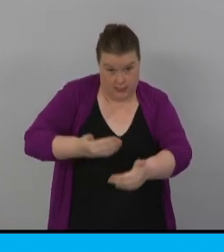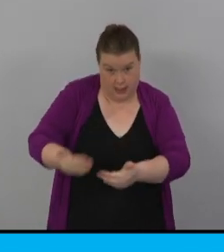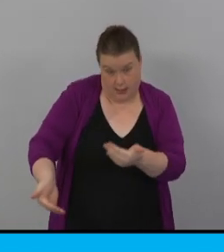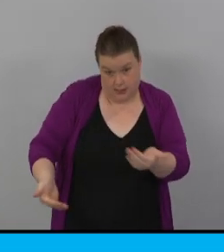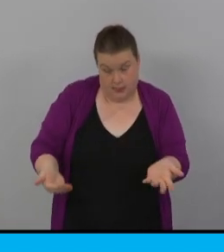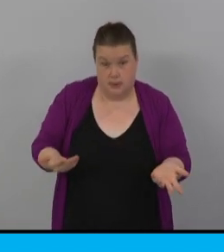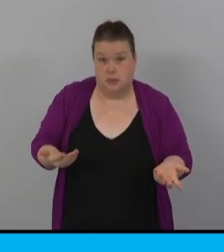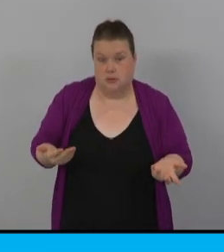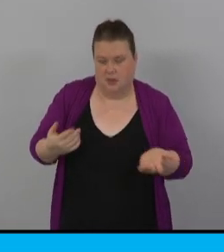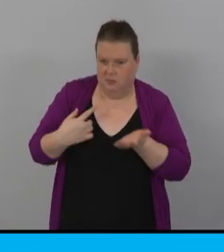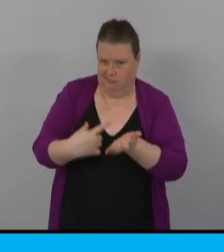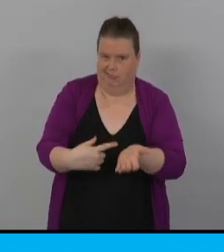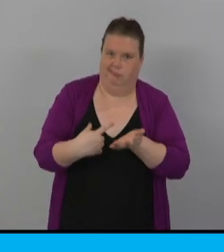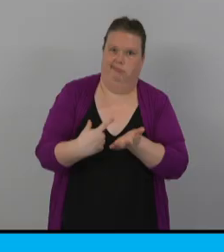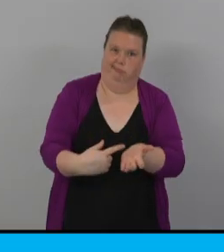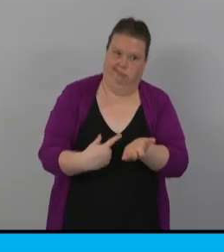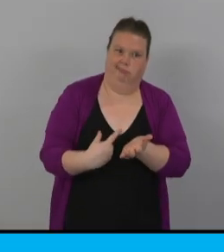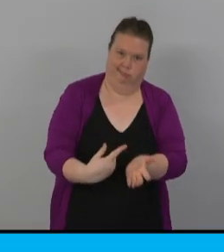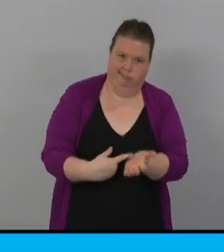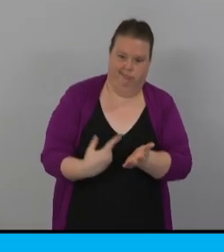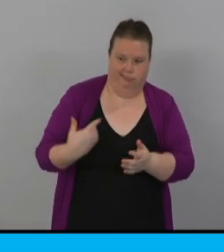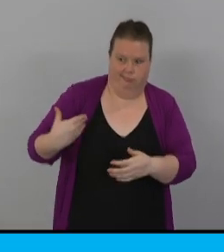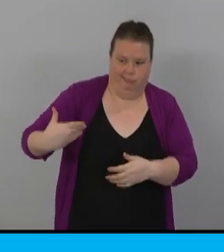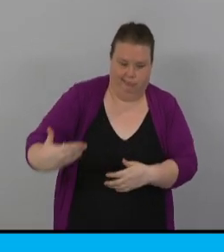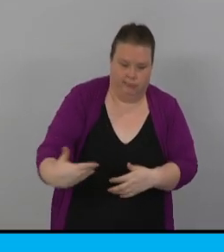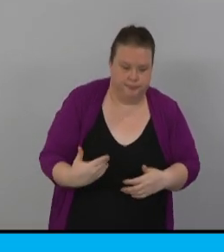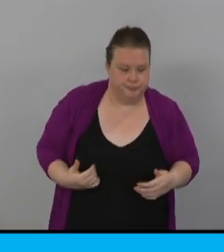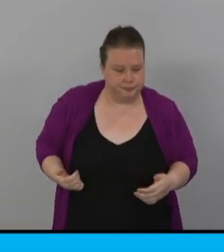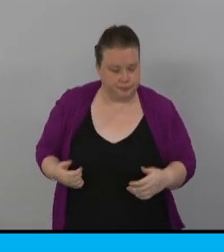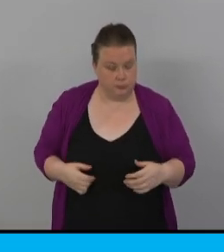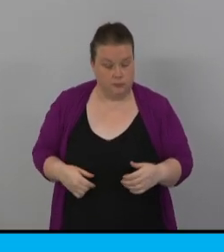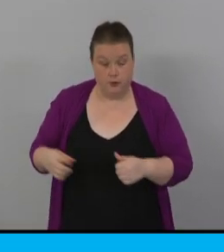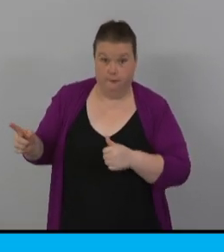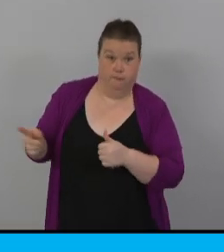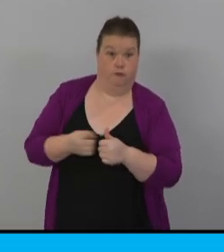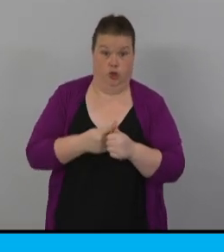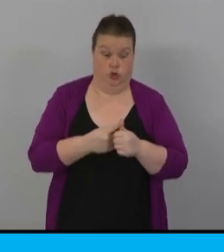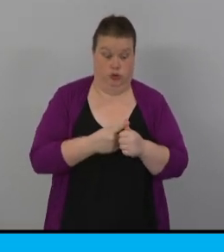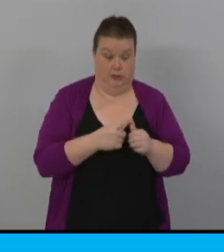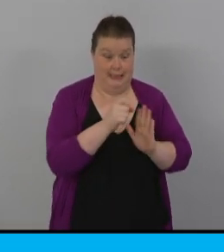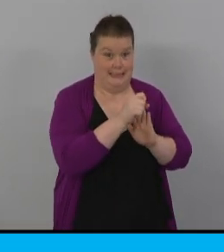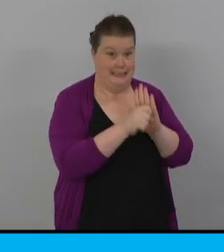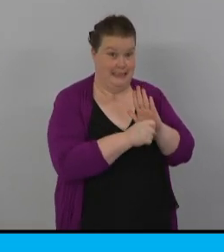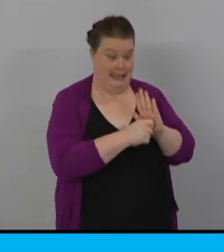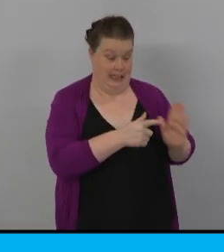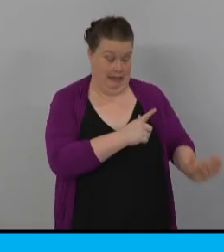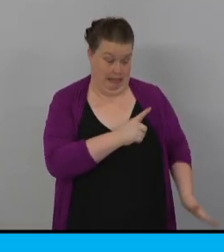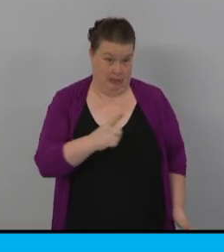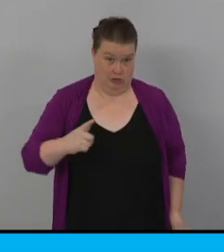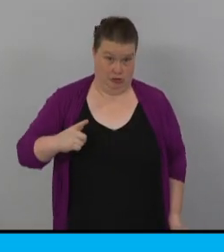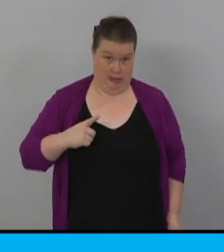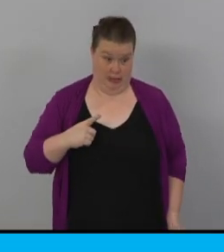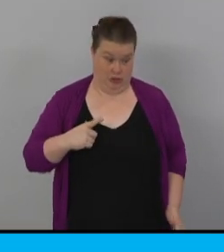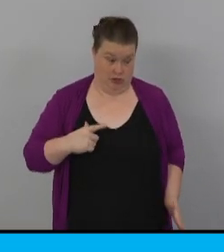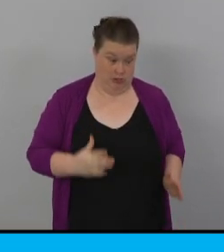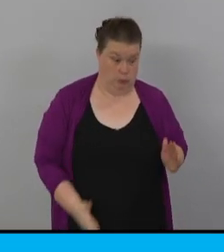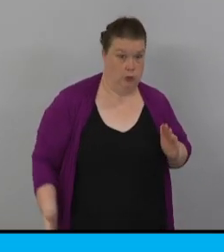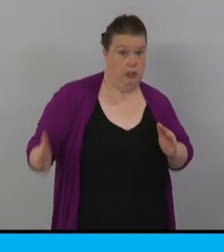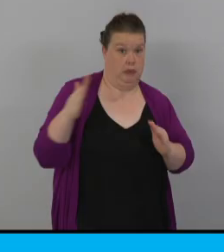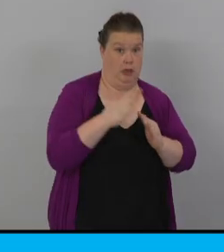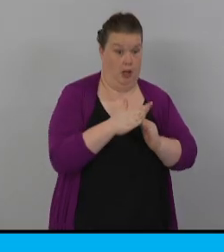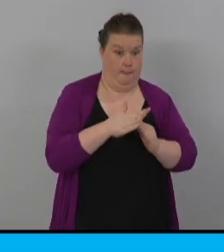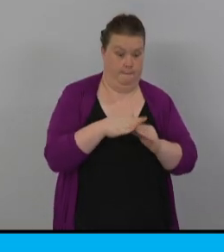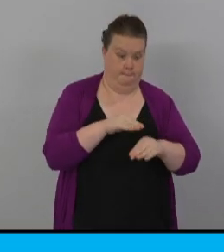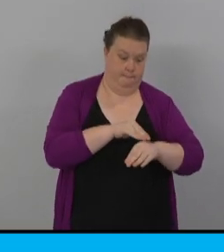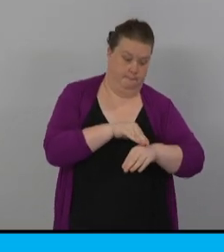these. Of course, this year I put number 1, state legislation, because that had the biggest influence on our budget this